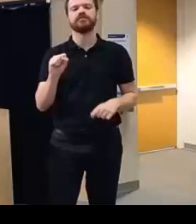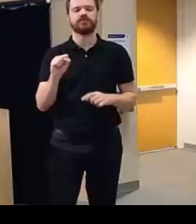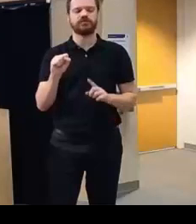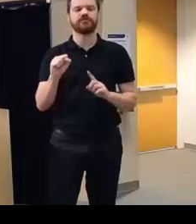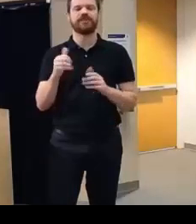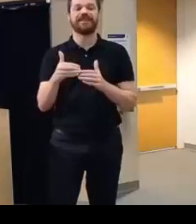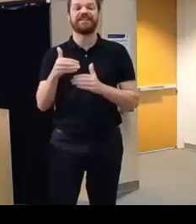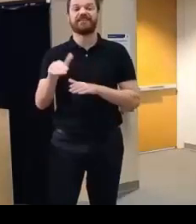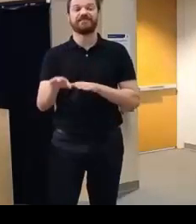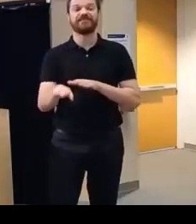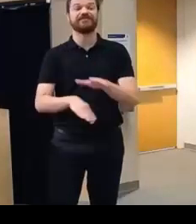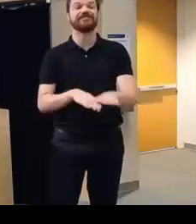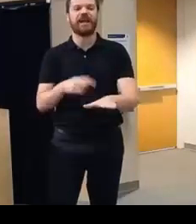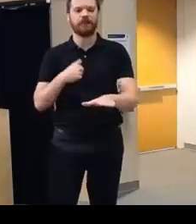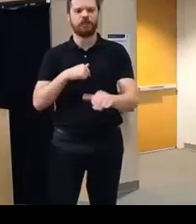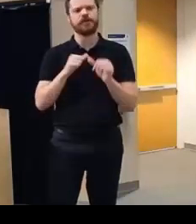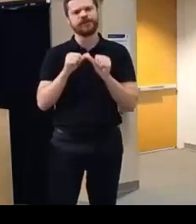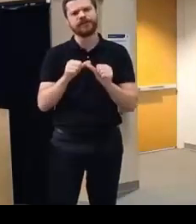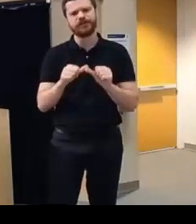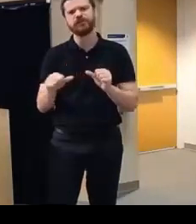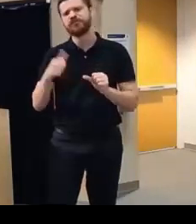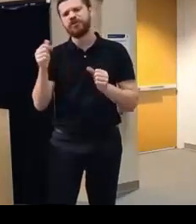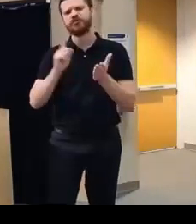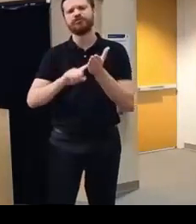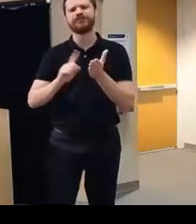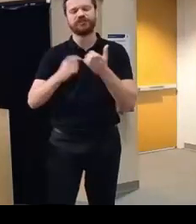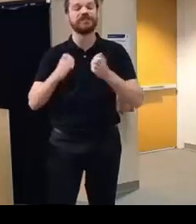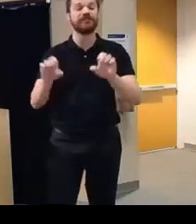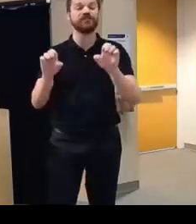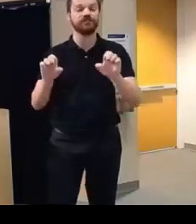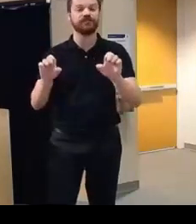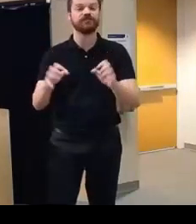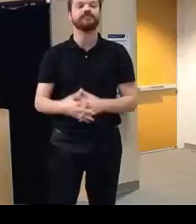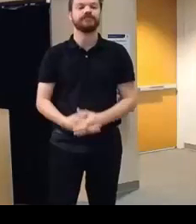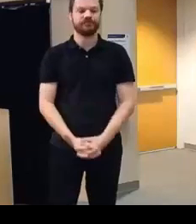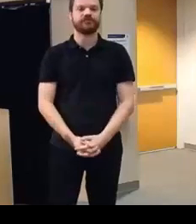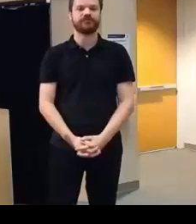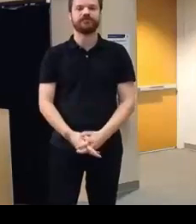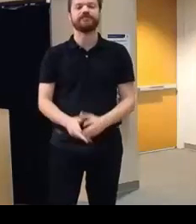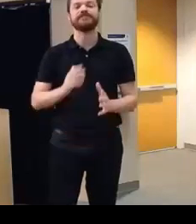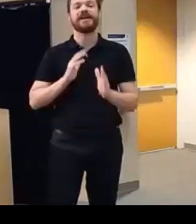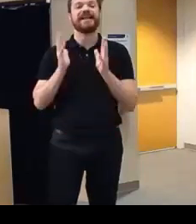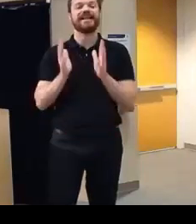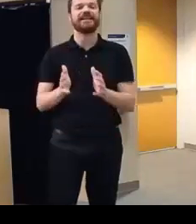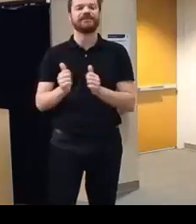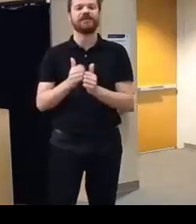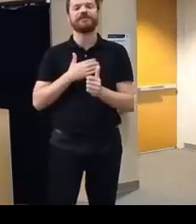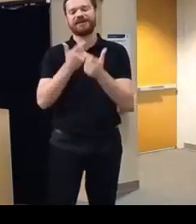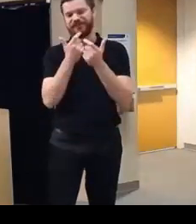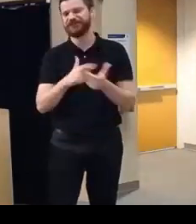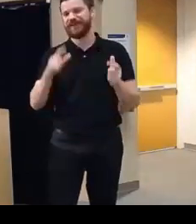is sort of the next steps, I think, as we continue other research efforts. And I will leave you with my grand